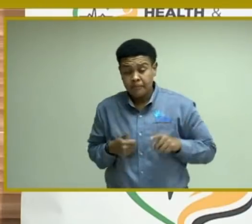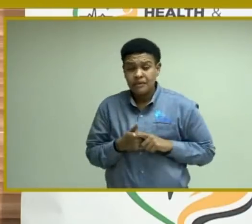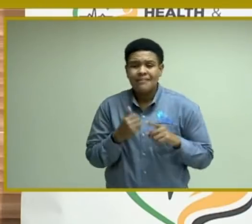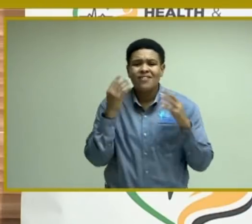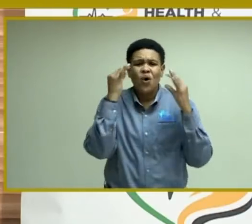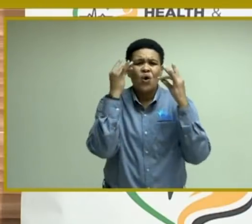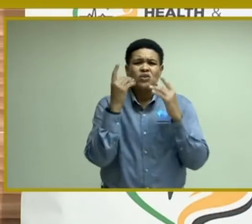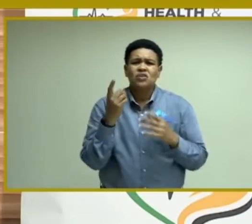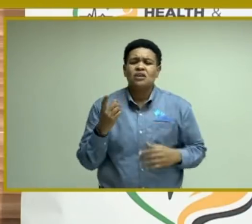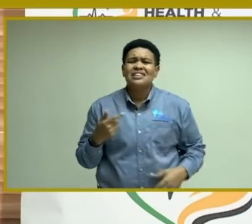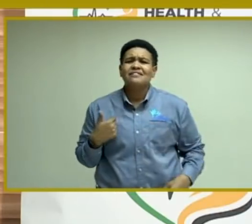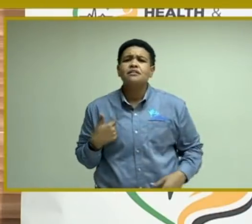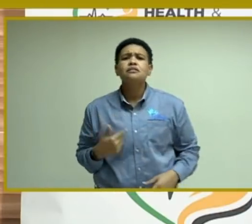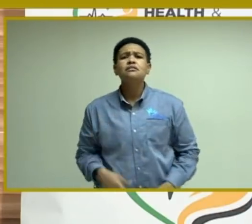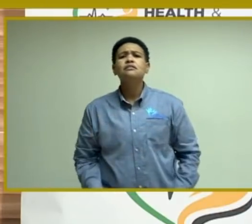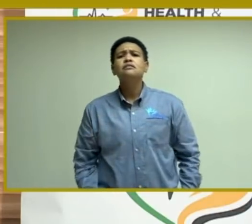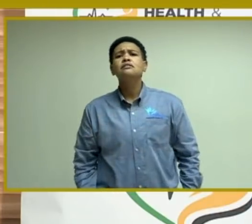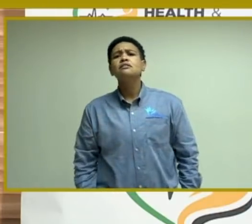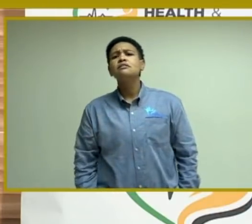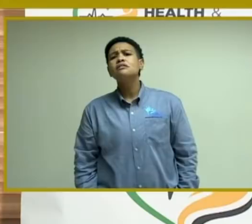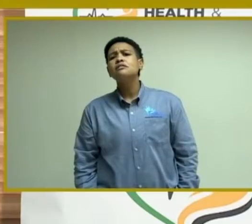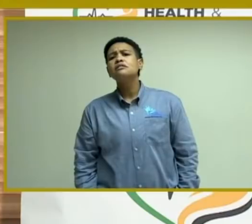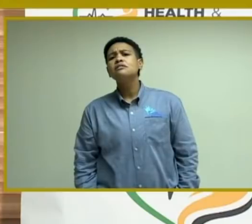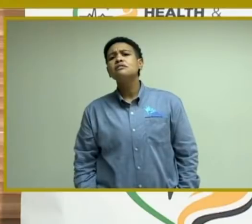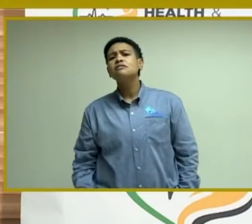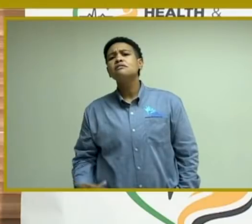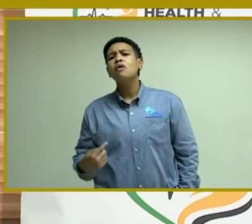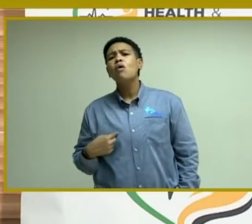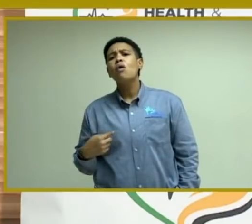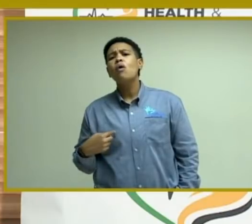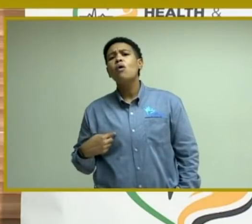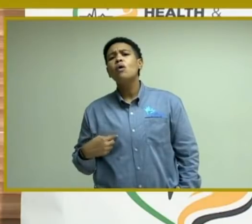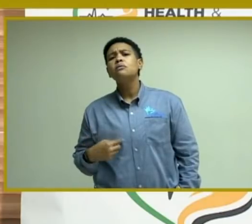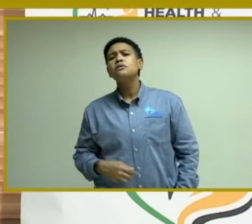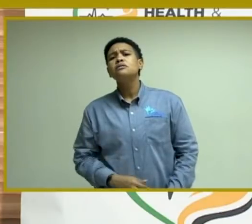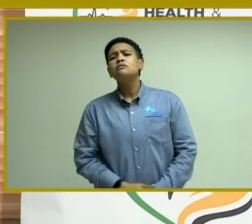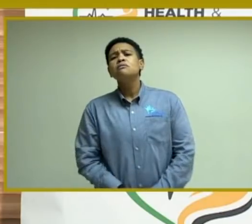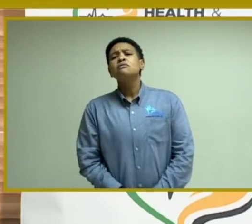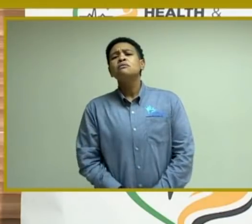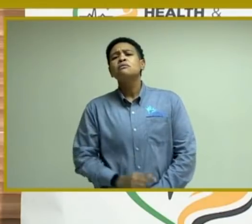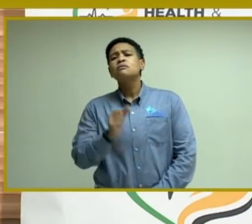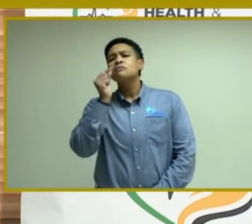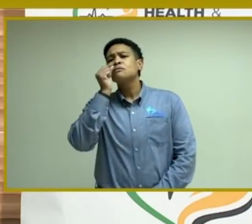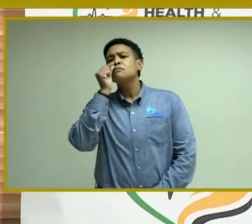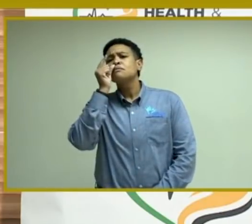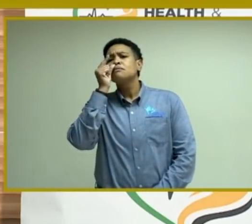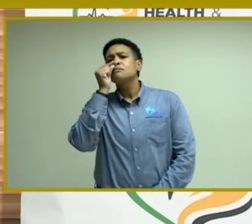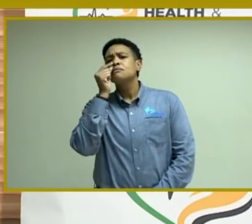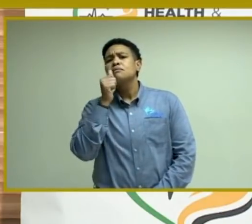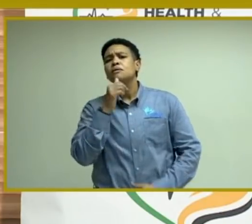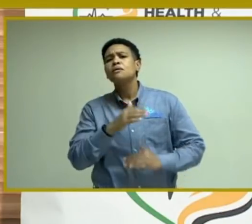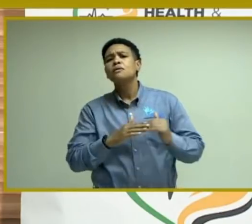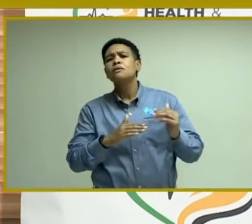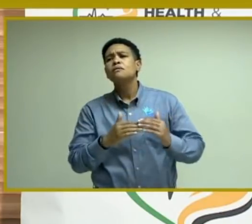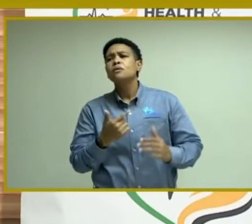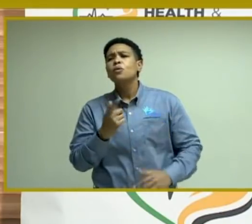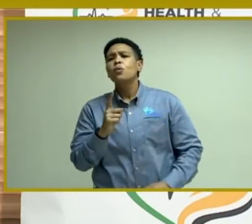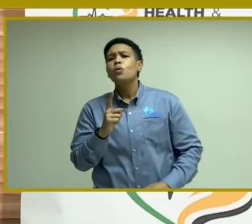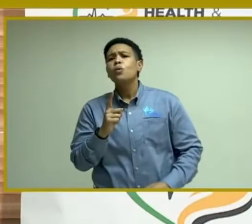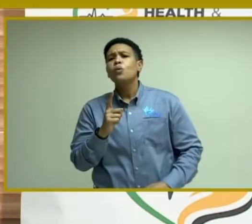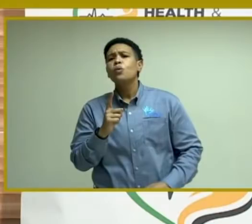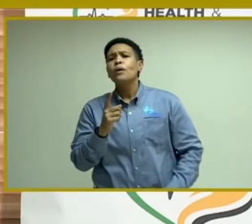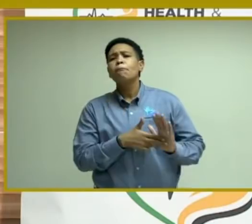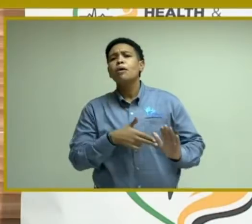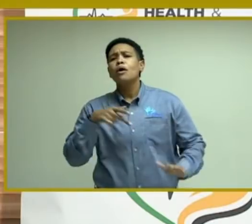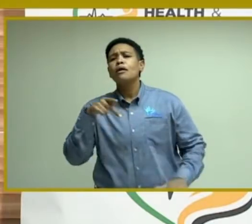concern, unease, discomfort around that particular brand not being available, having used up the